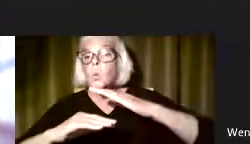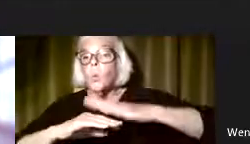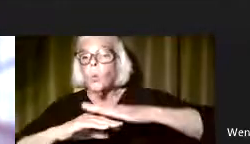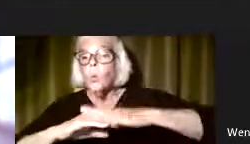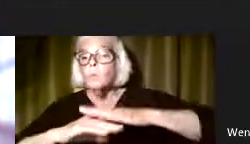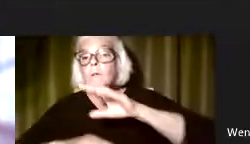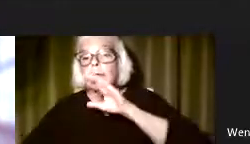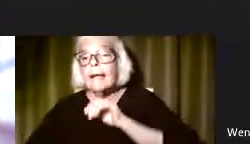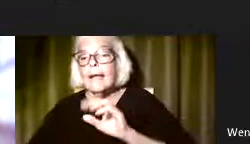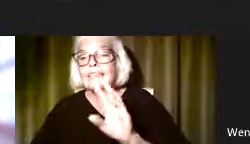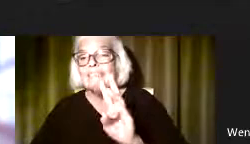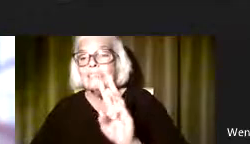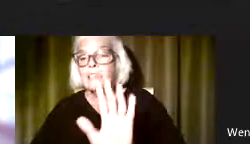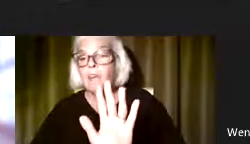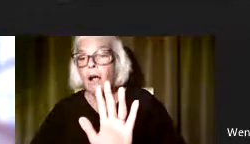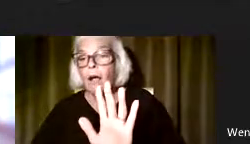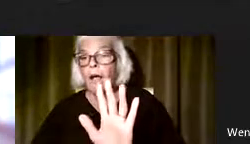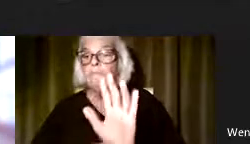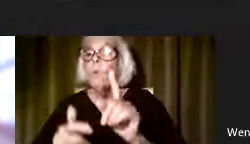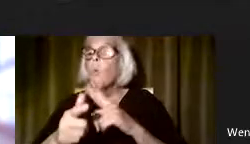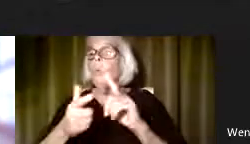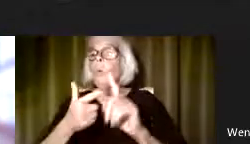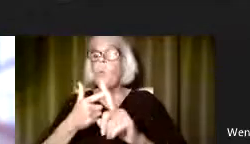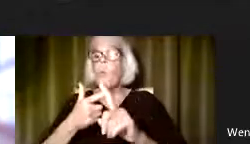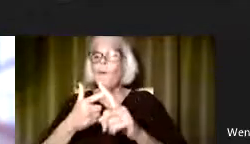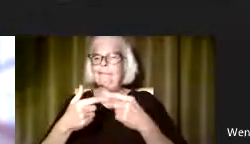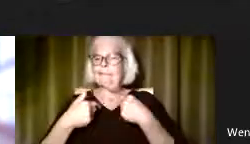you're at higher risk and you test positive